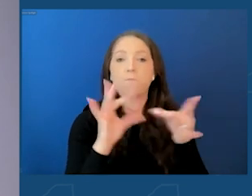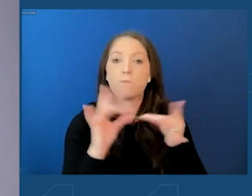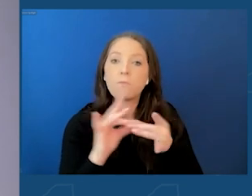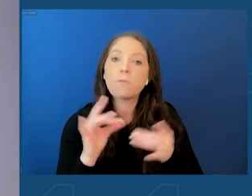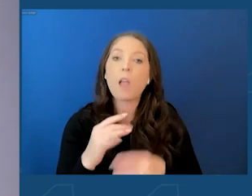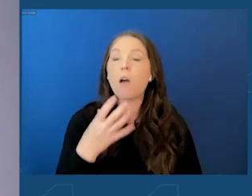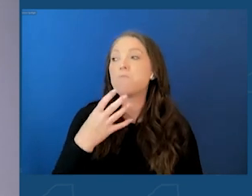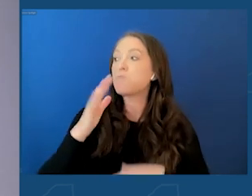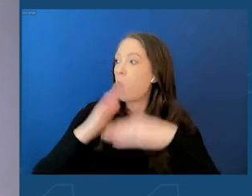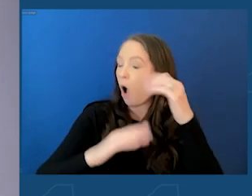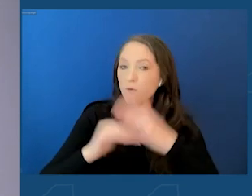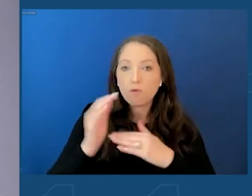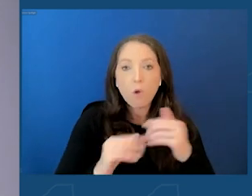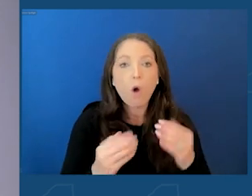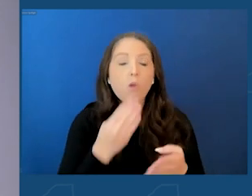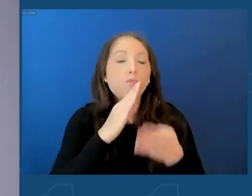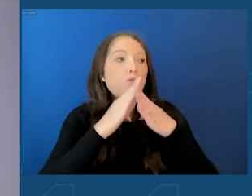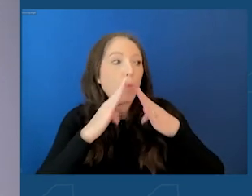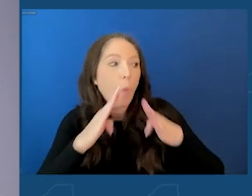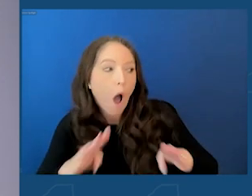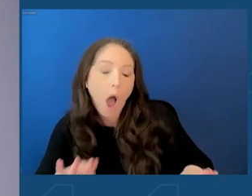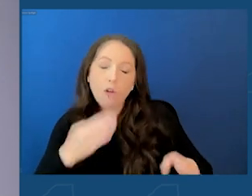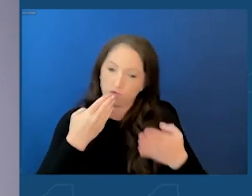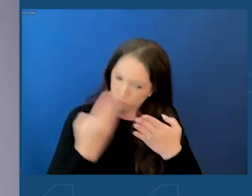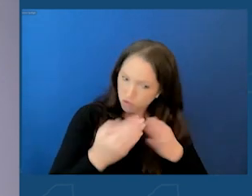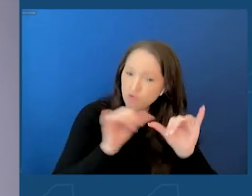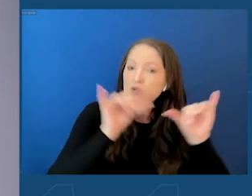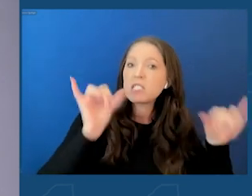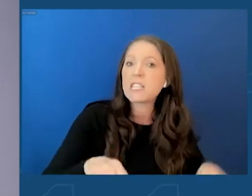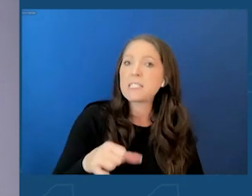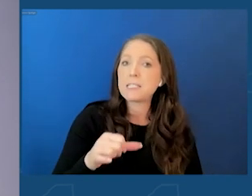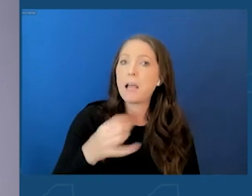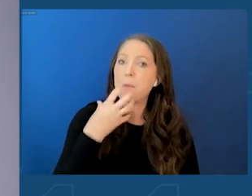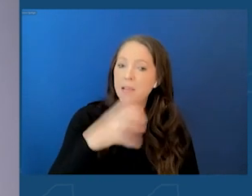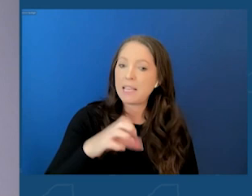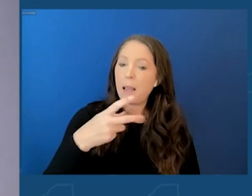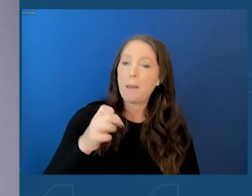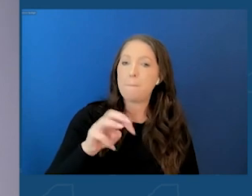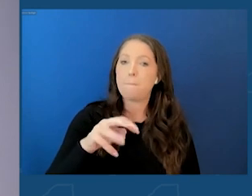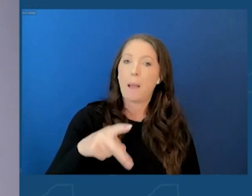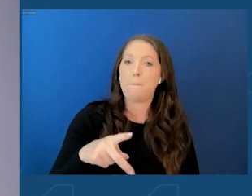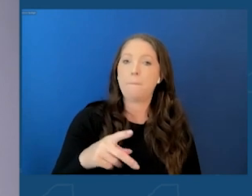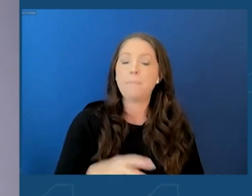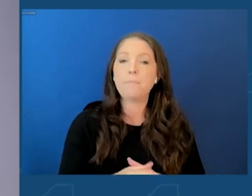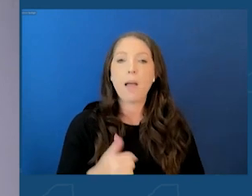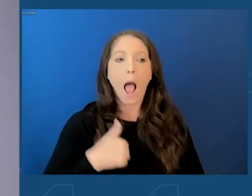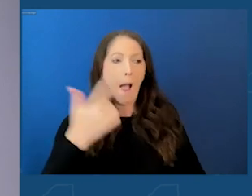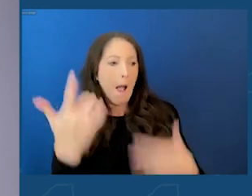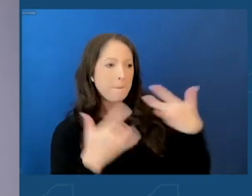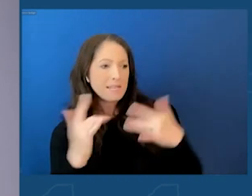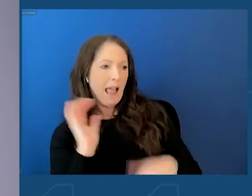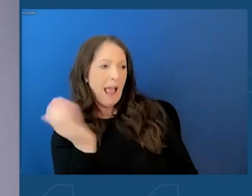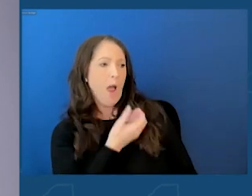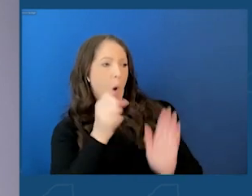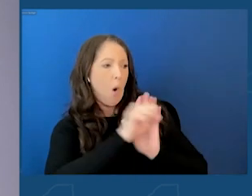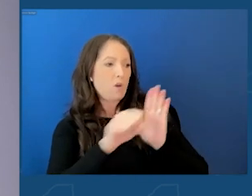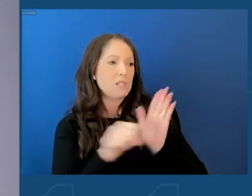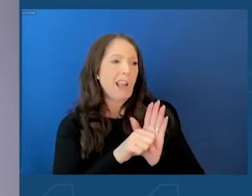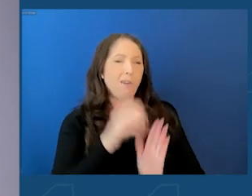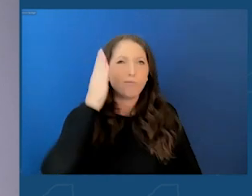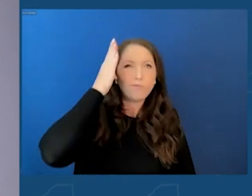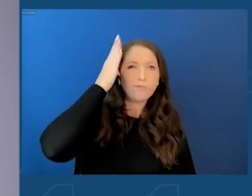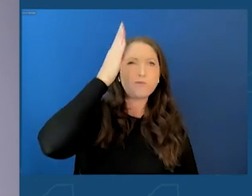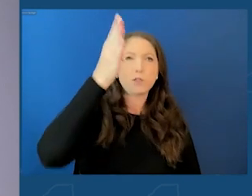quiet, and a really good system. She said, "I'm excited that our state is so forward-thinking. And